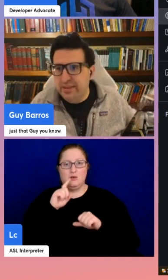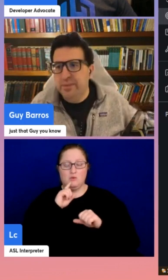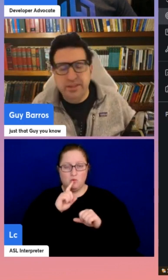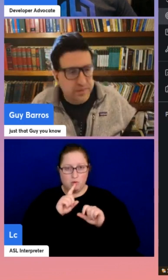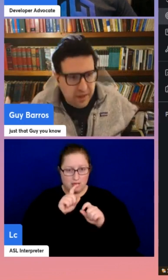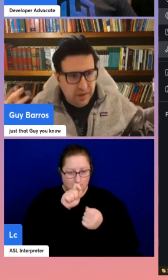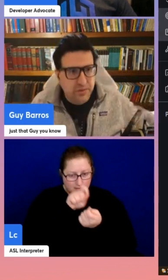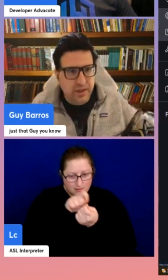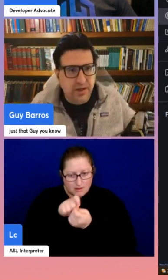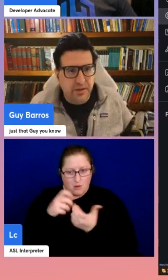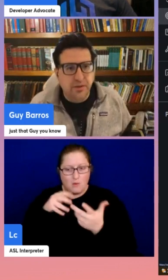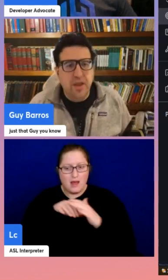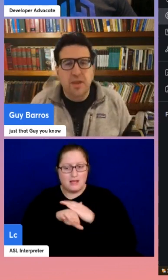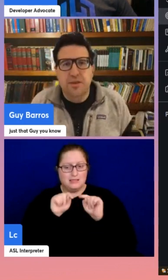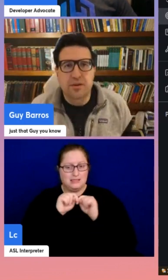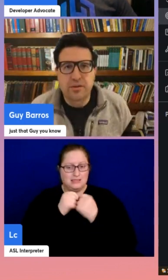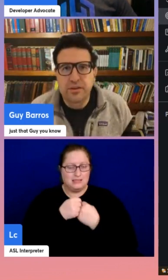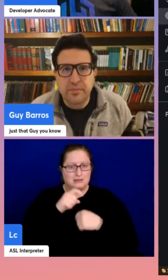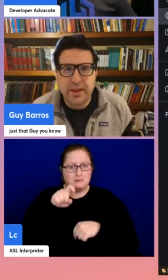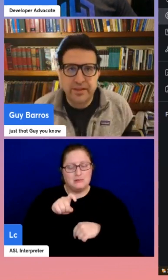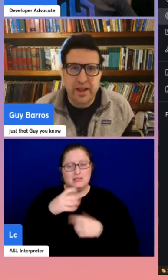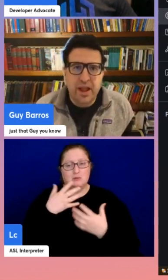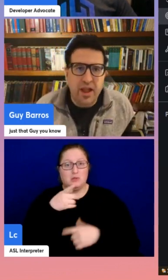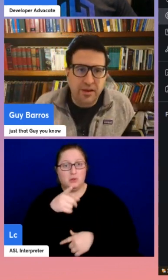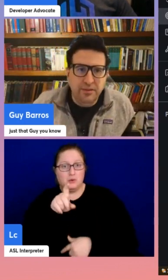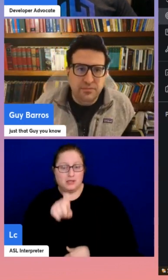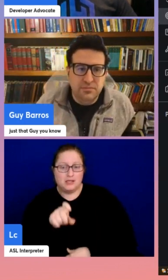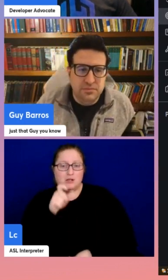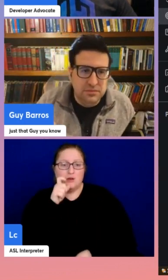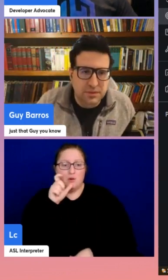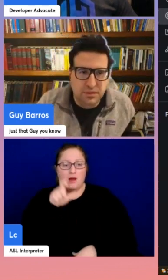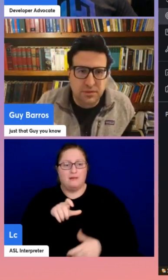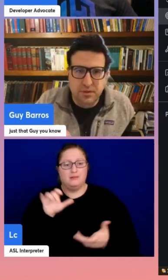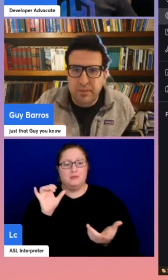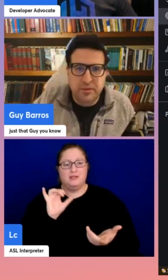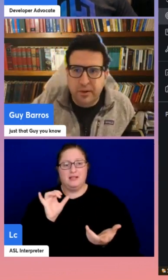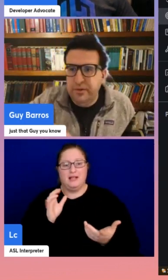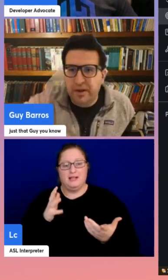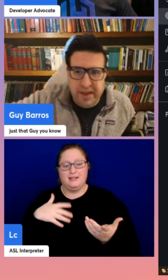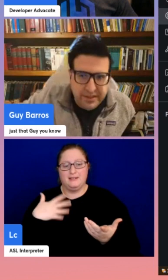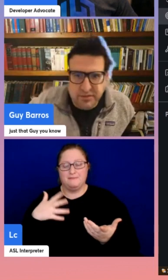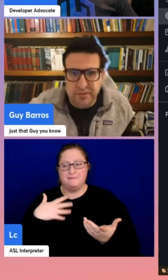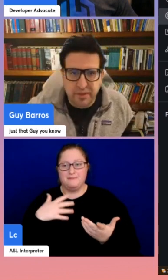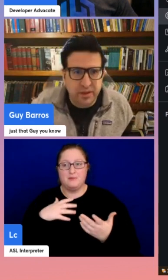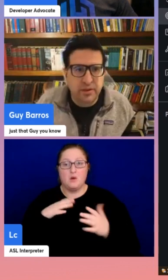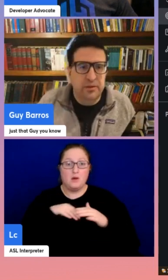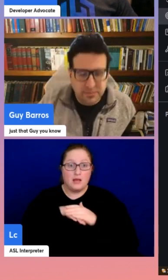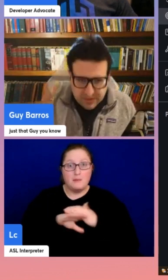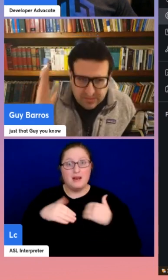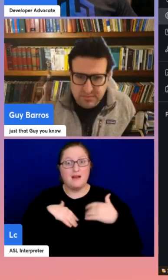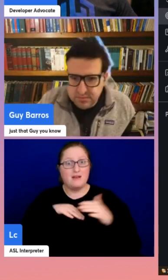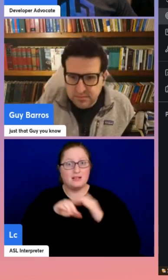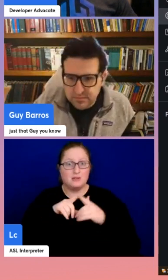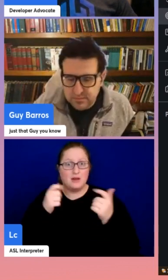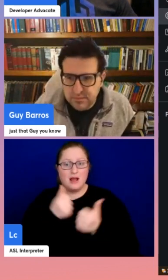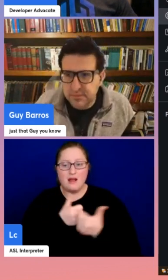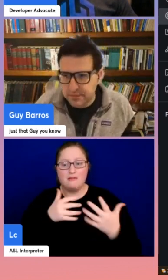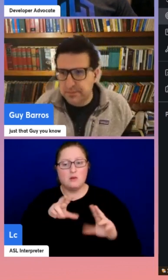access that the team needs and that you need, and you don't need to make it like you came into Boundary, you have access to everything. No,